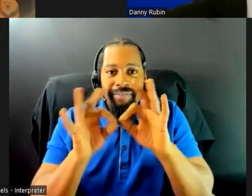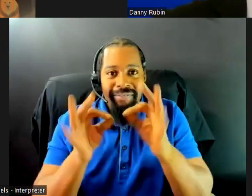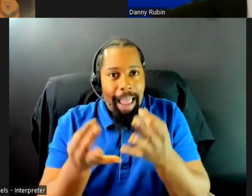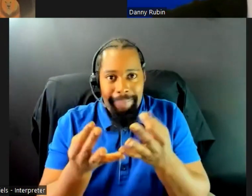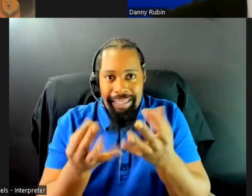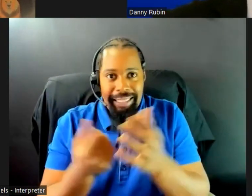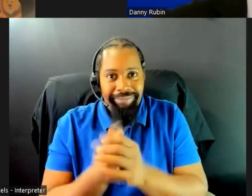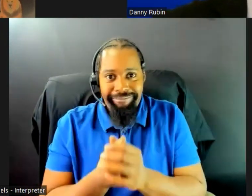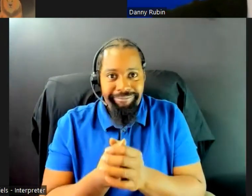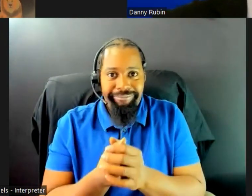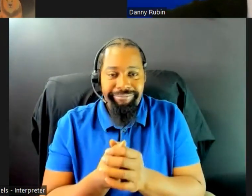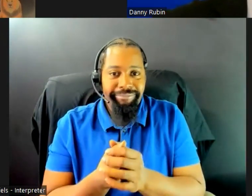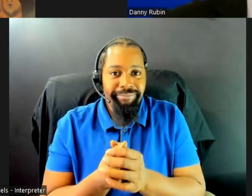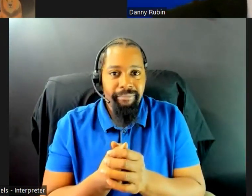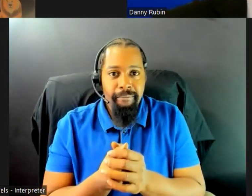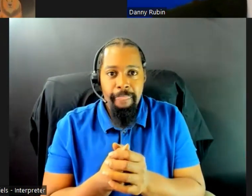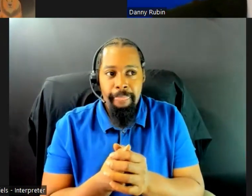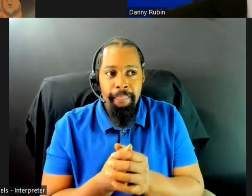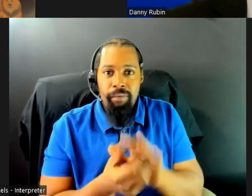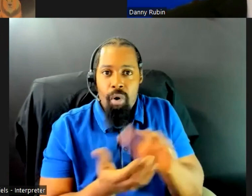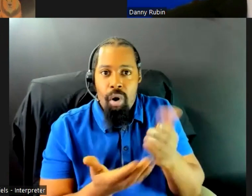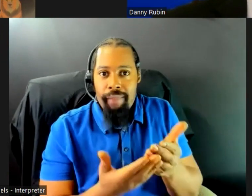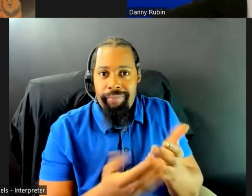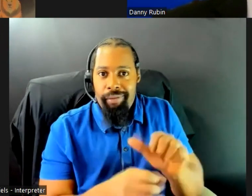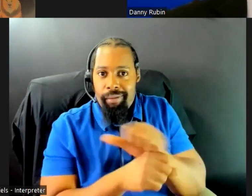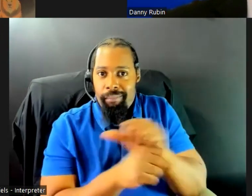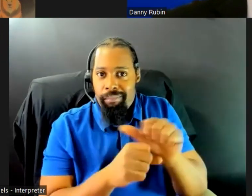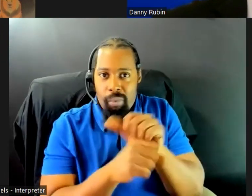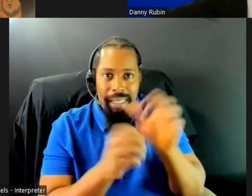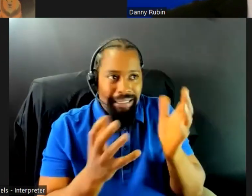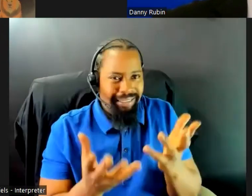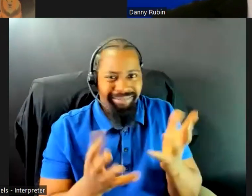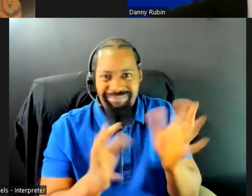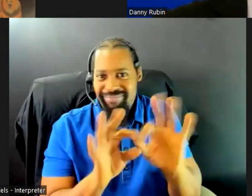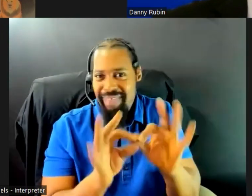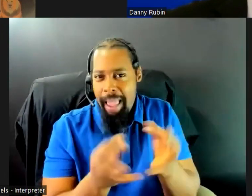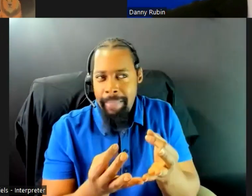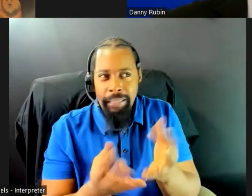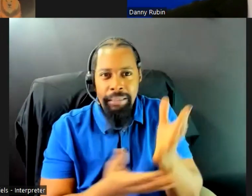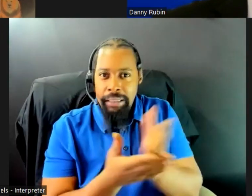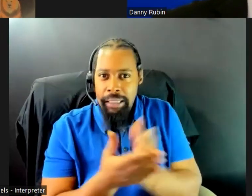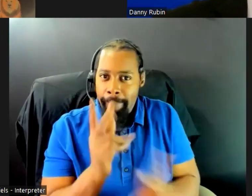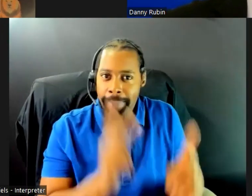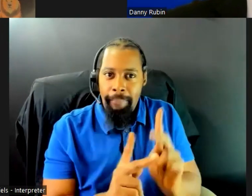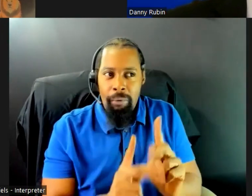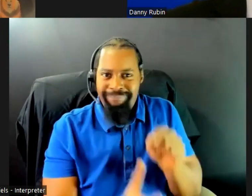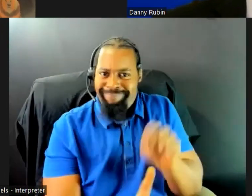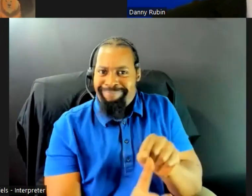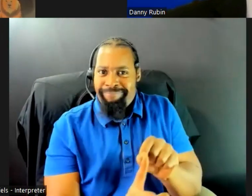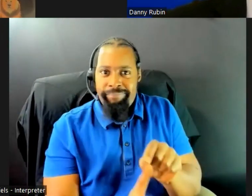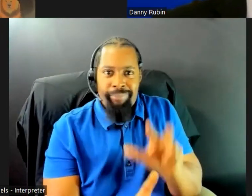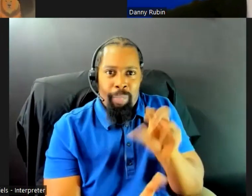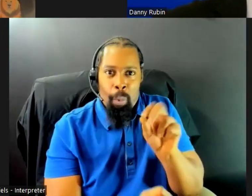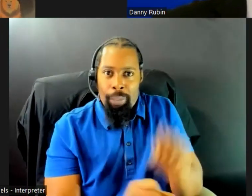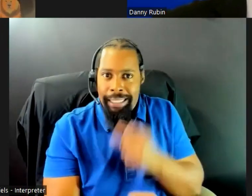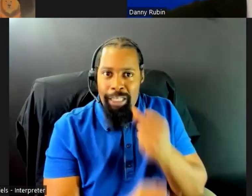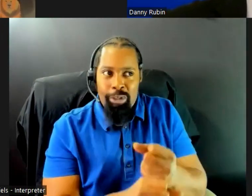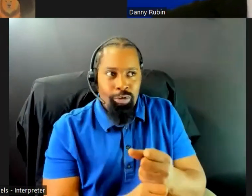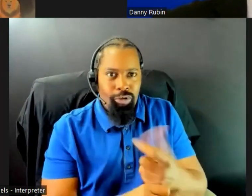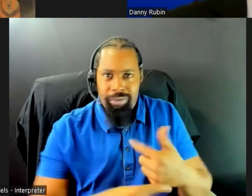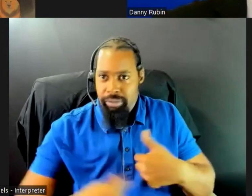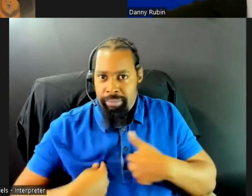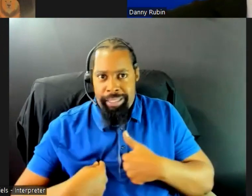family. We have people who've been working there for 30 years. I've been there for over